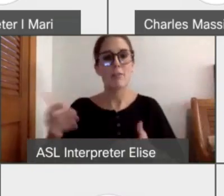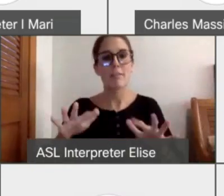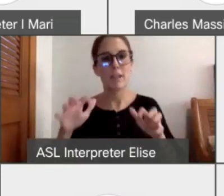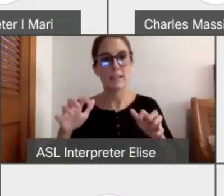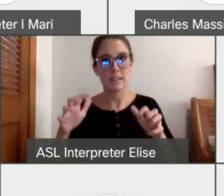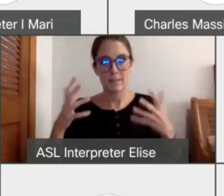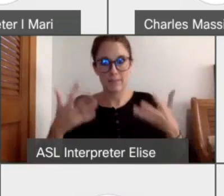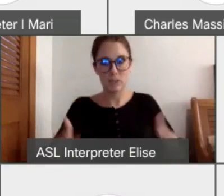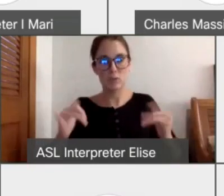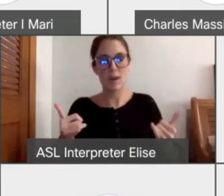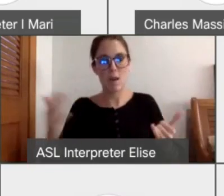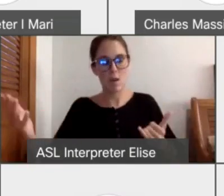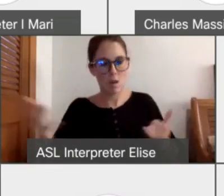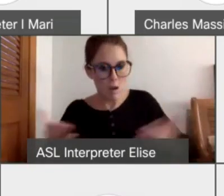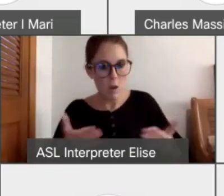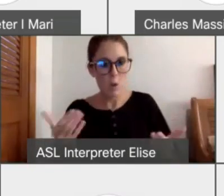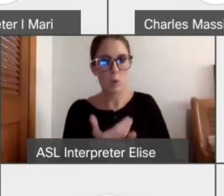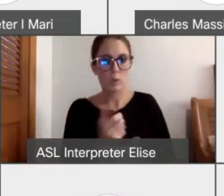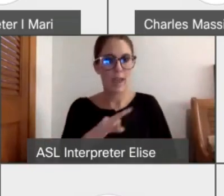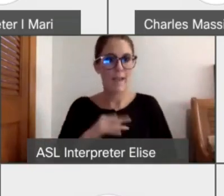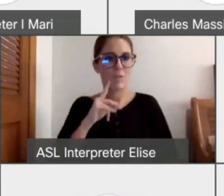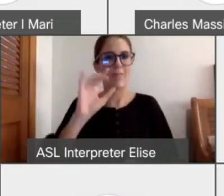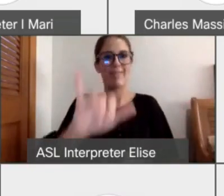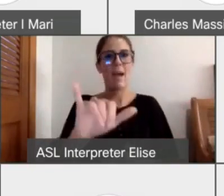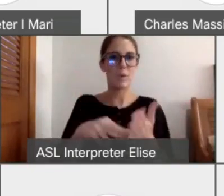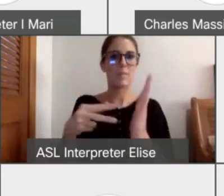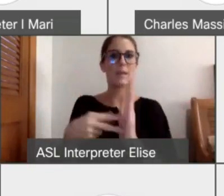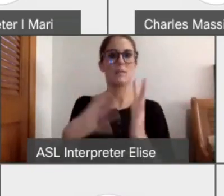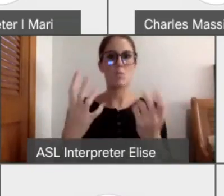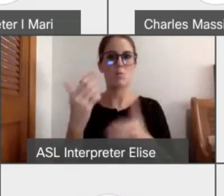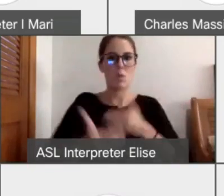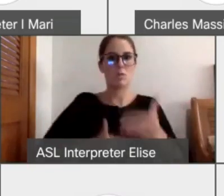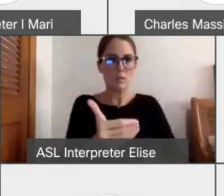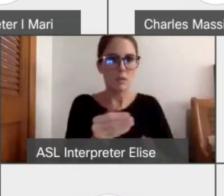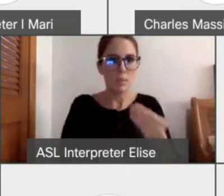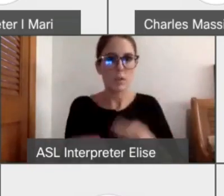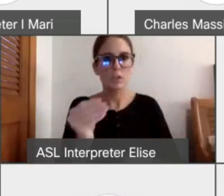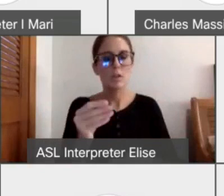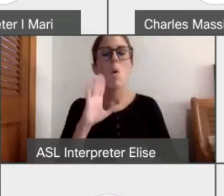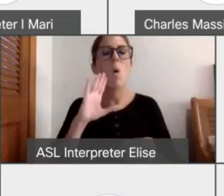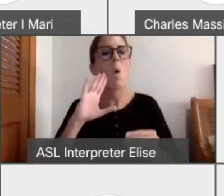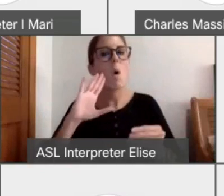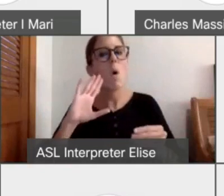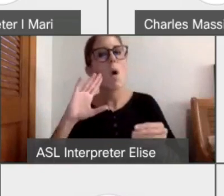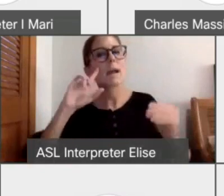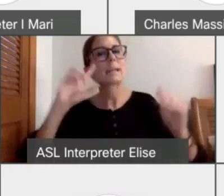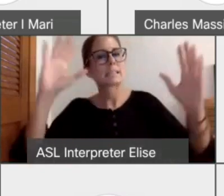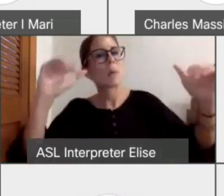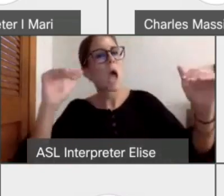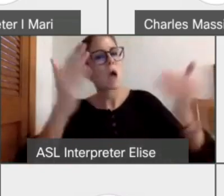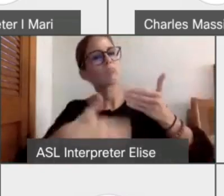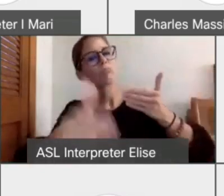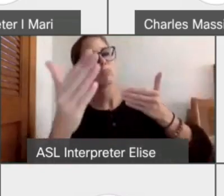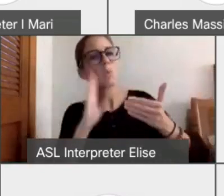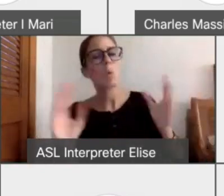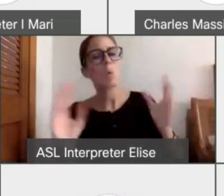very quickly to be able to serve exactly that purpose, processing those budgets. So I do expect that going forward, we will see a